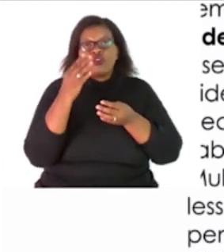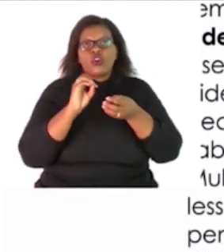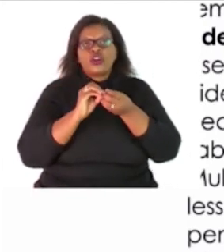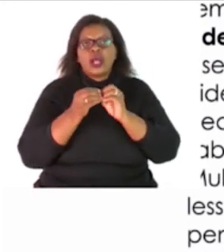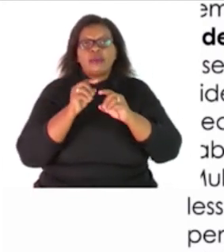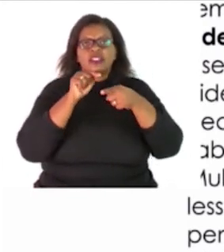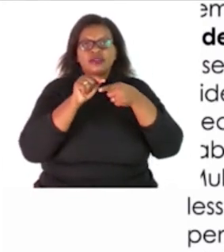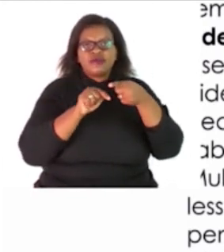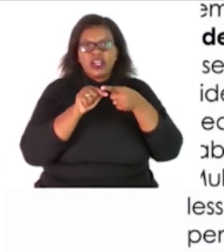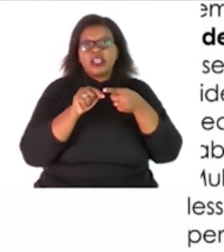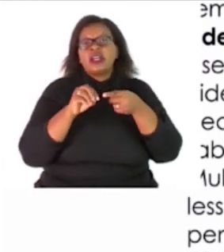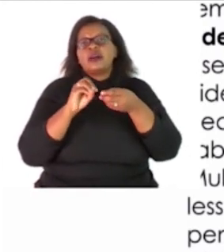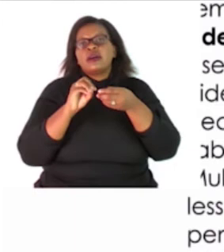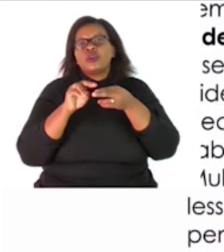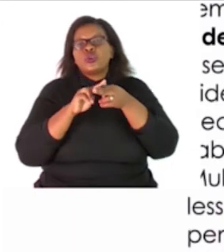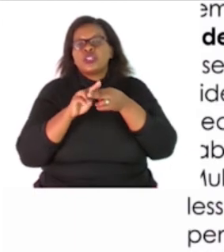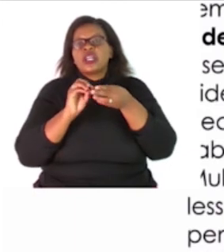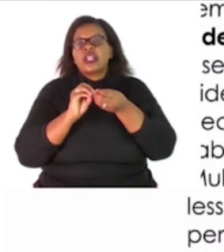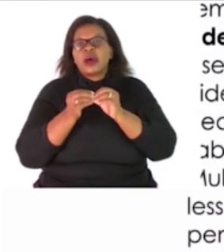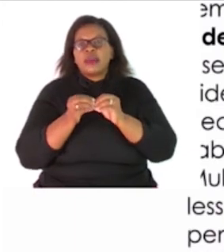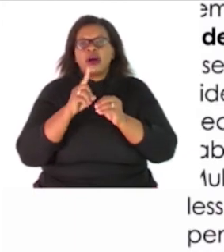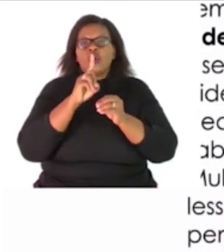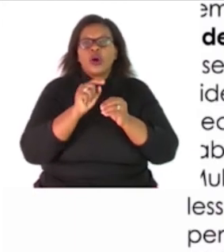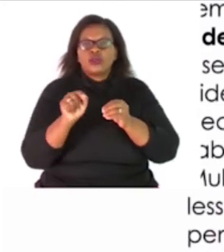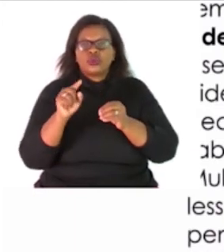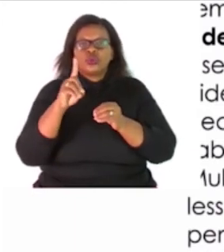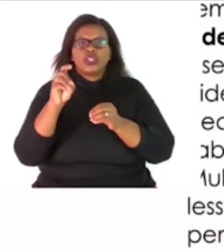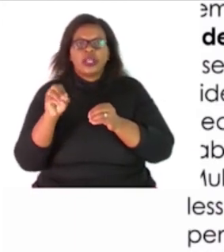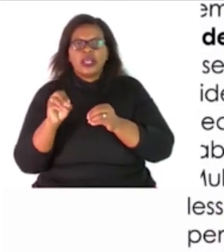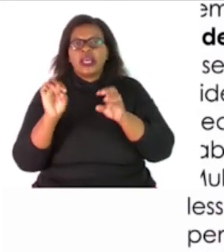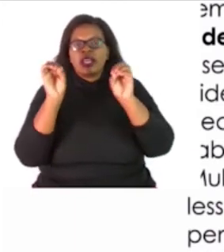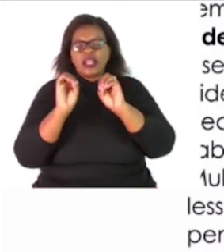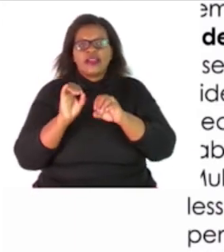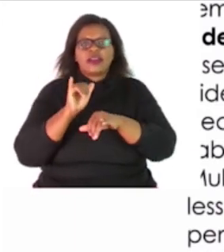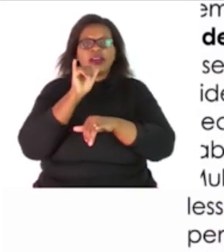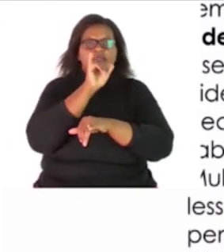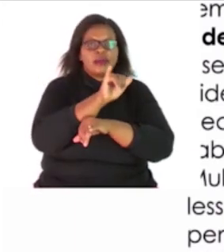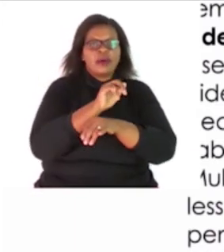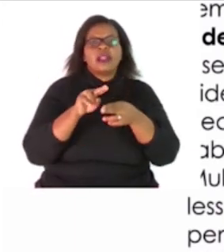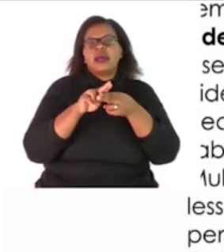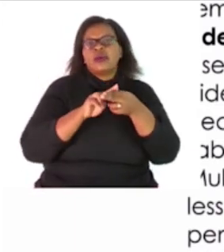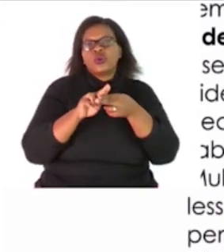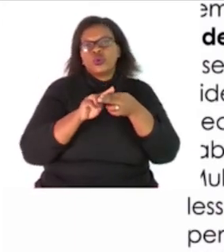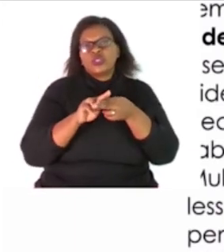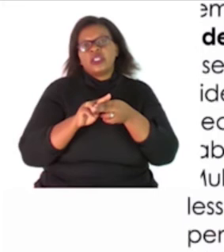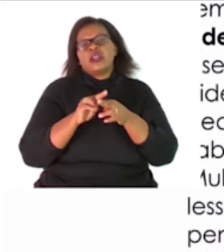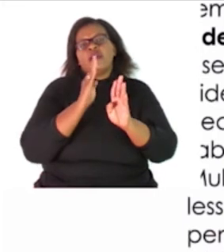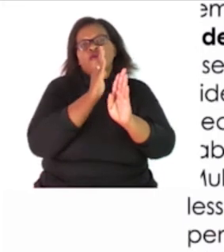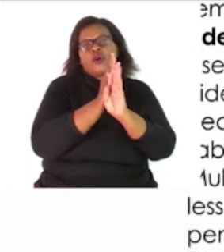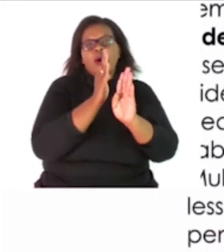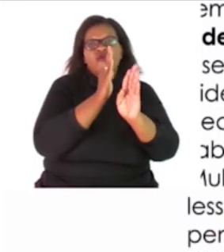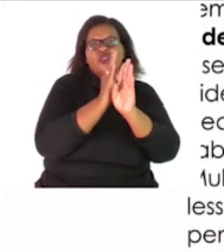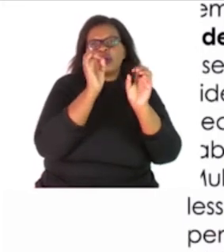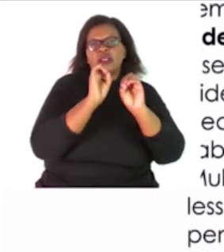from 1 to 10 with or without a remainder using any formal or